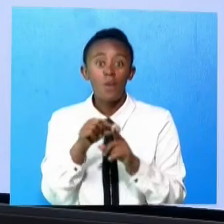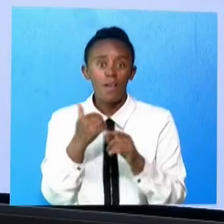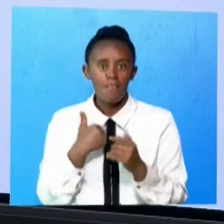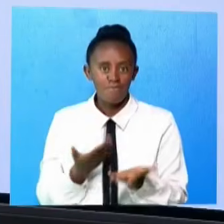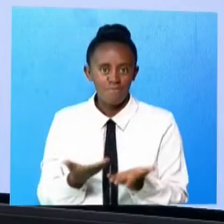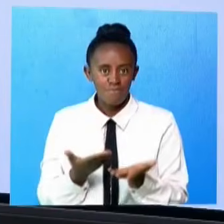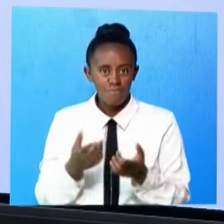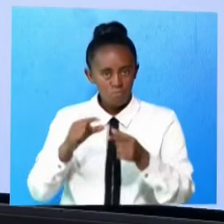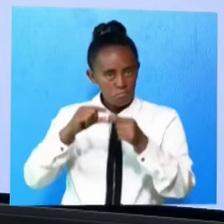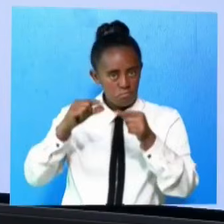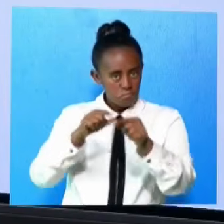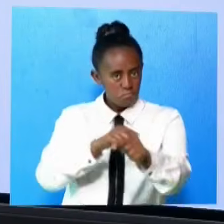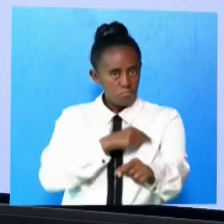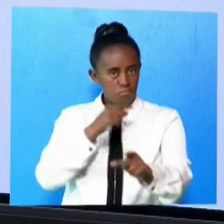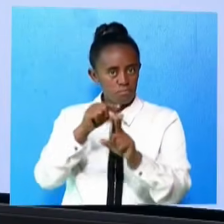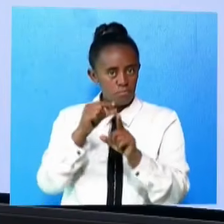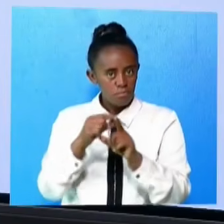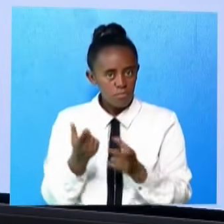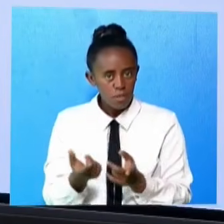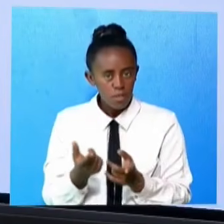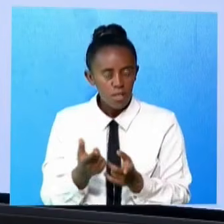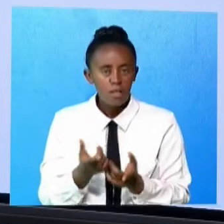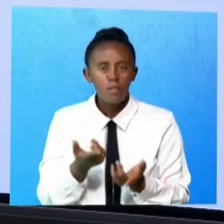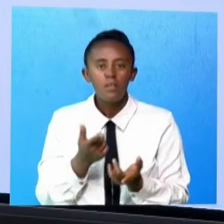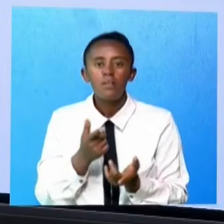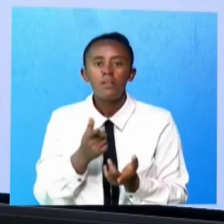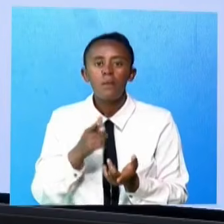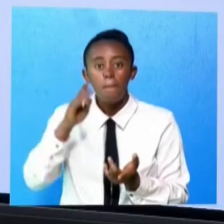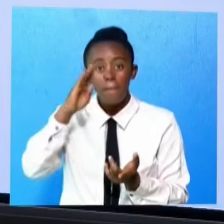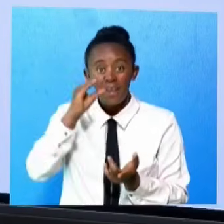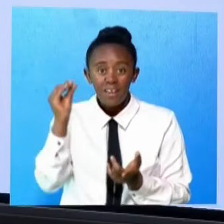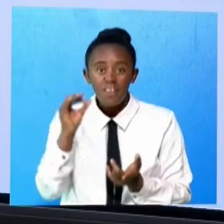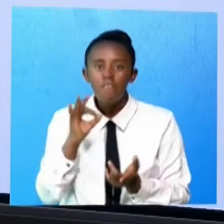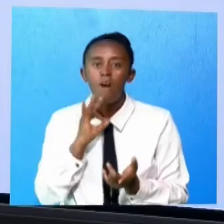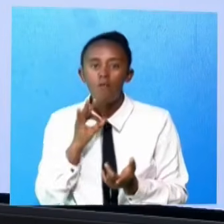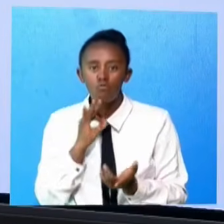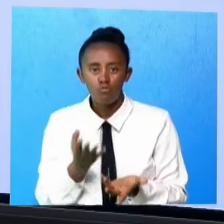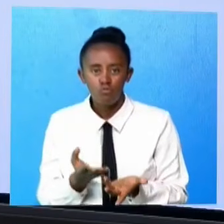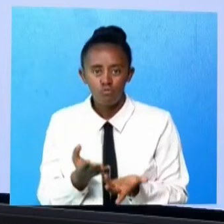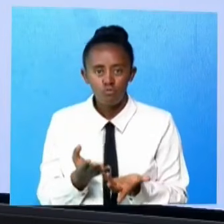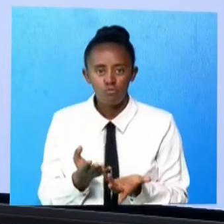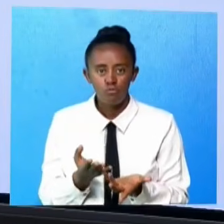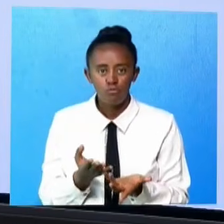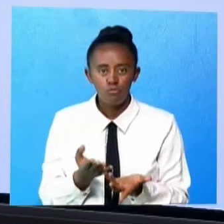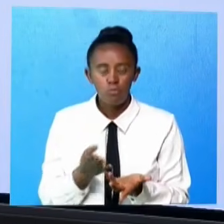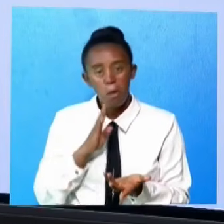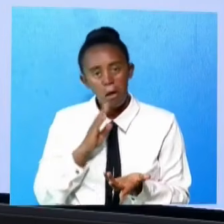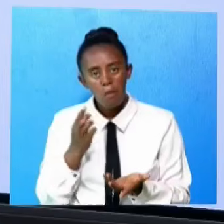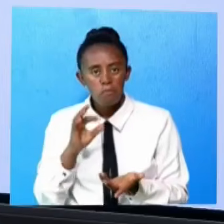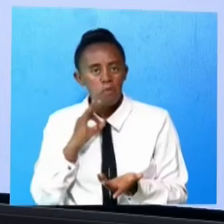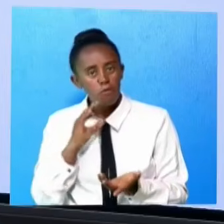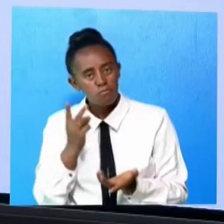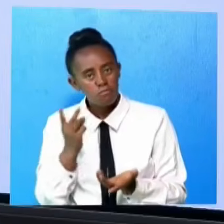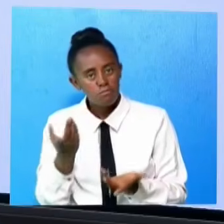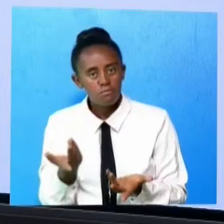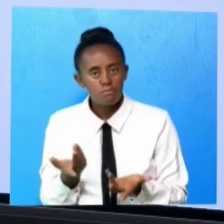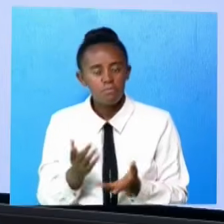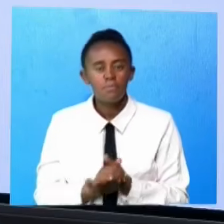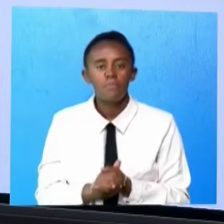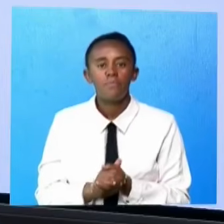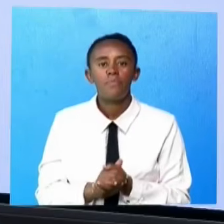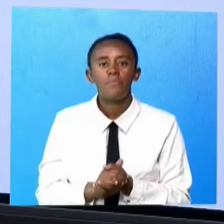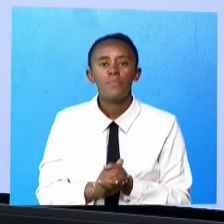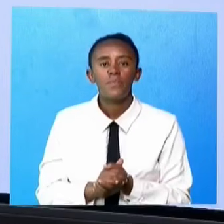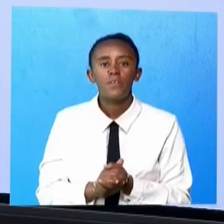we are comparing 2 people. Who are they? Becca and Fantu. The same is true. Who is one